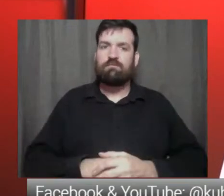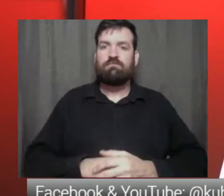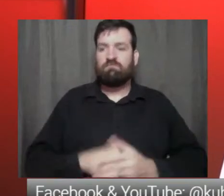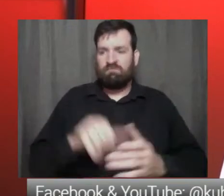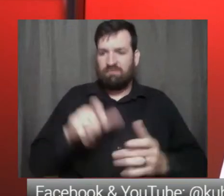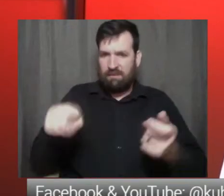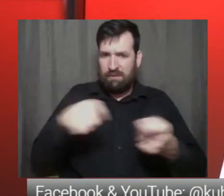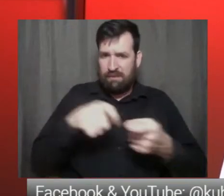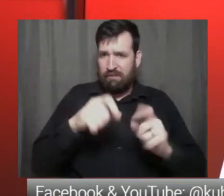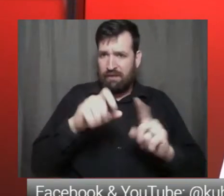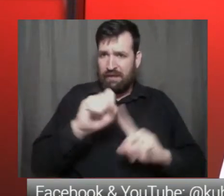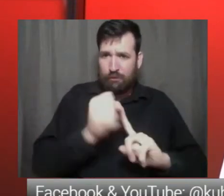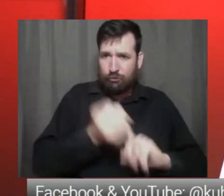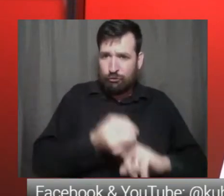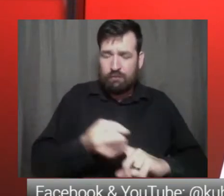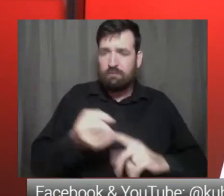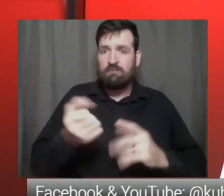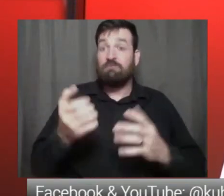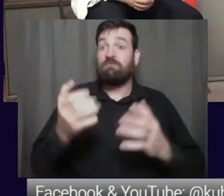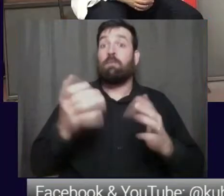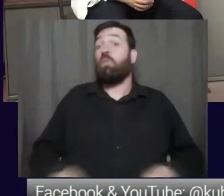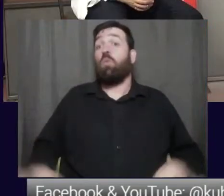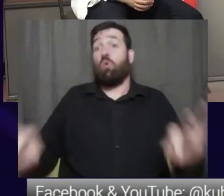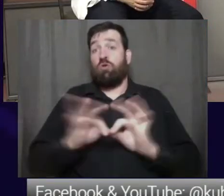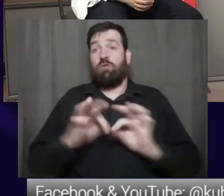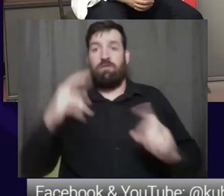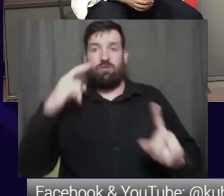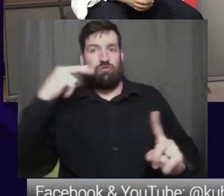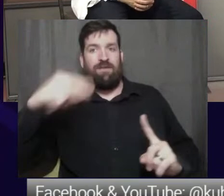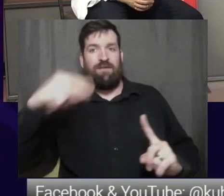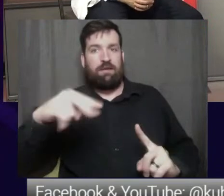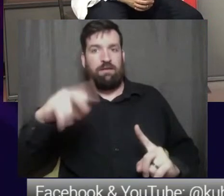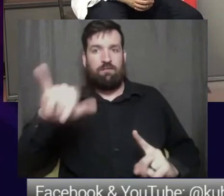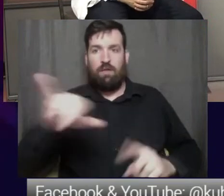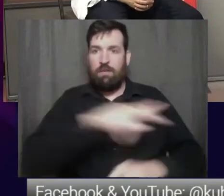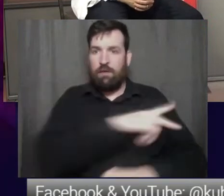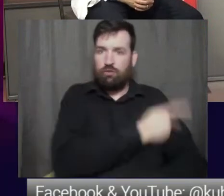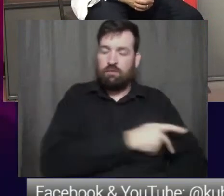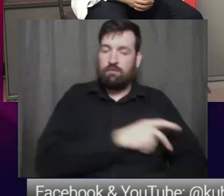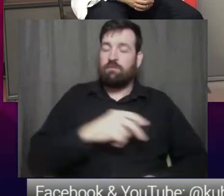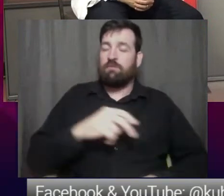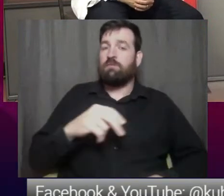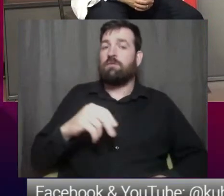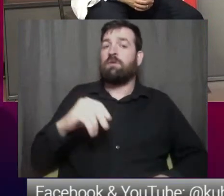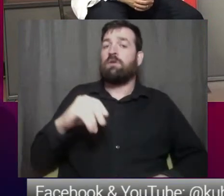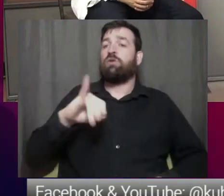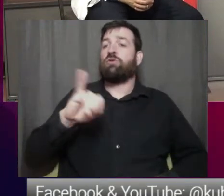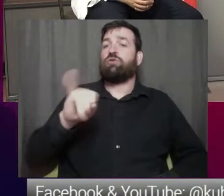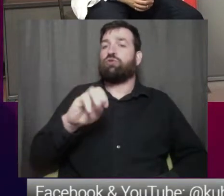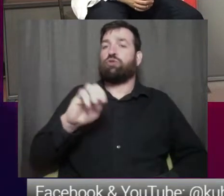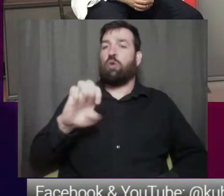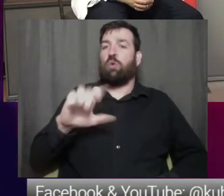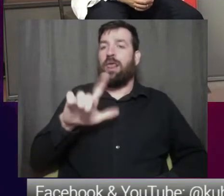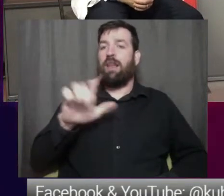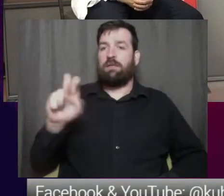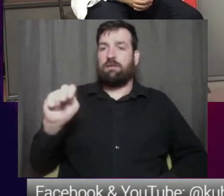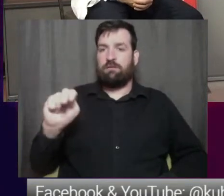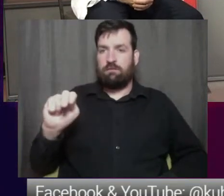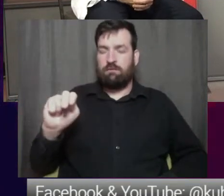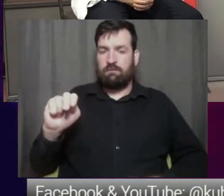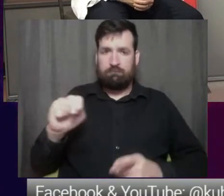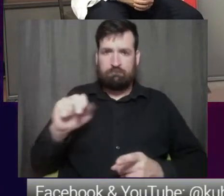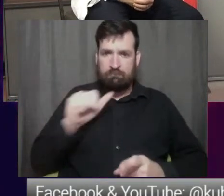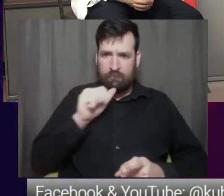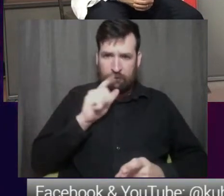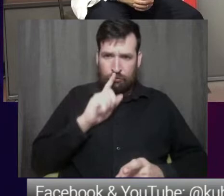how important the surveillance is for that particular patient. Joellen has a question, and I'm not sure how much, Joellen, that the doctor can